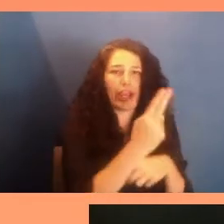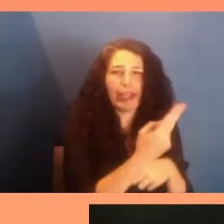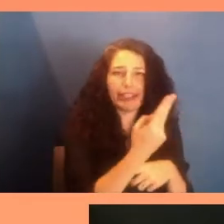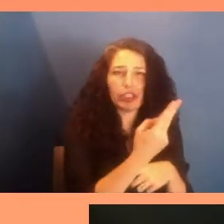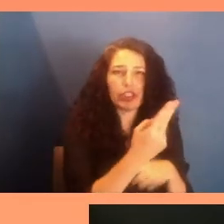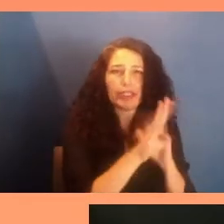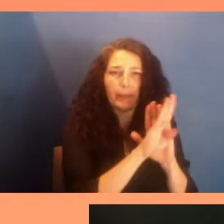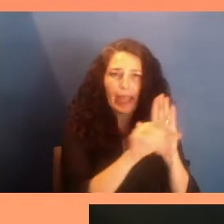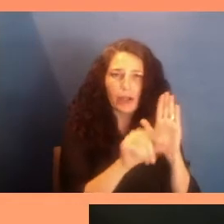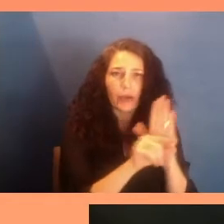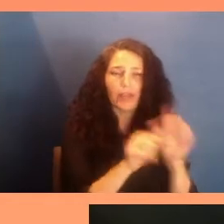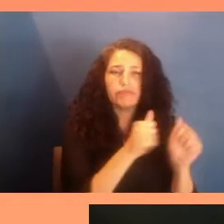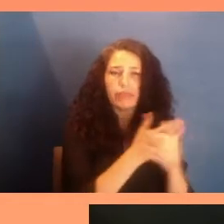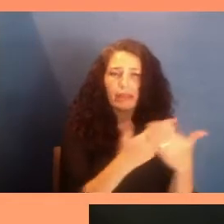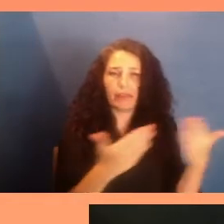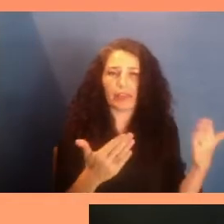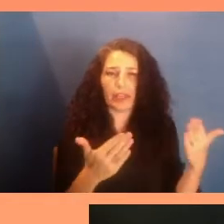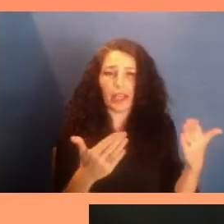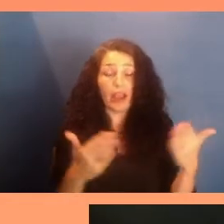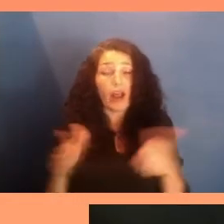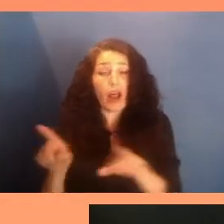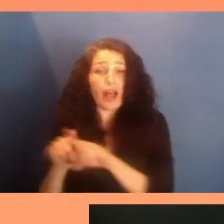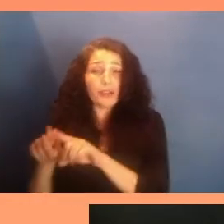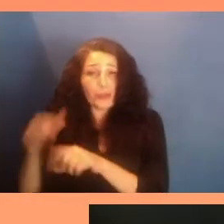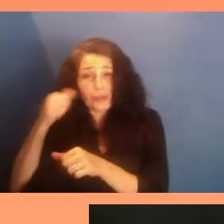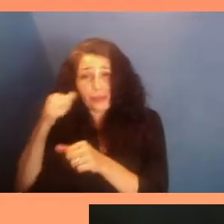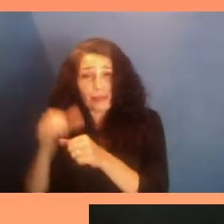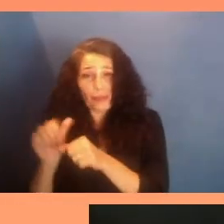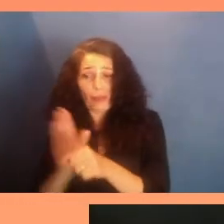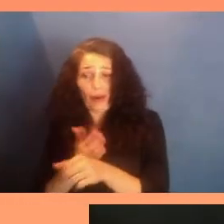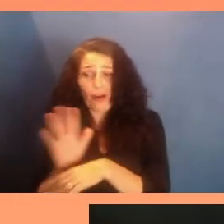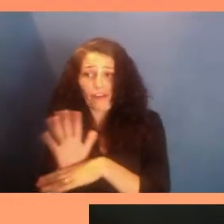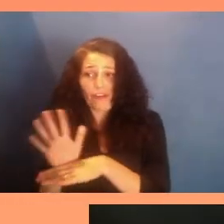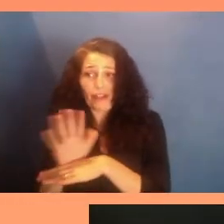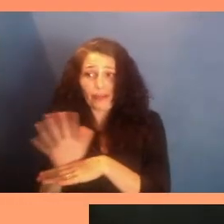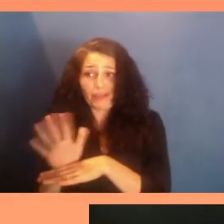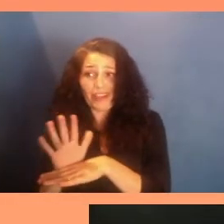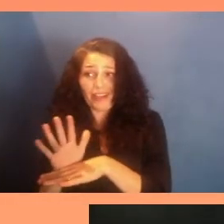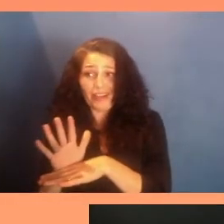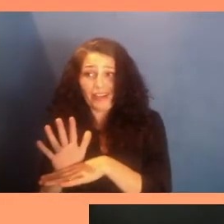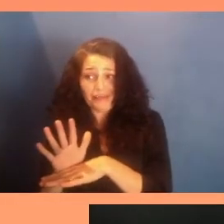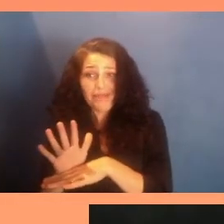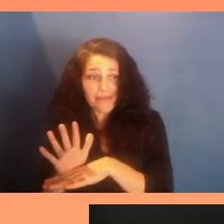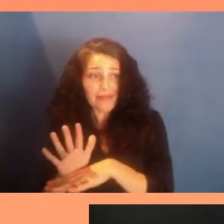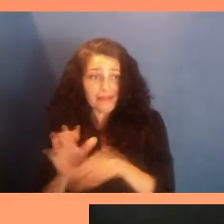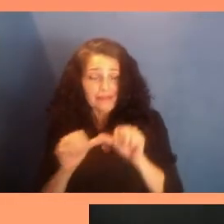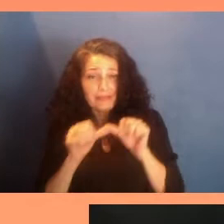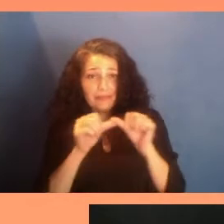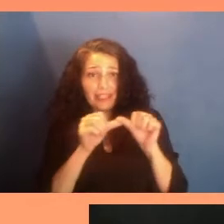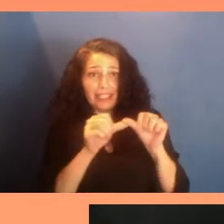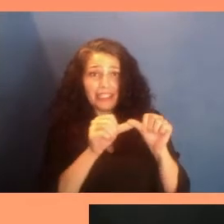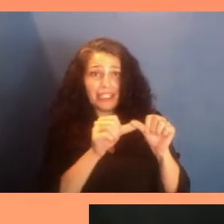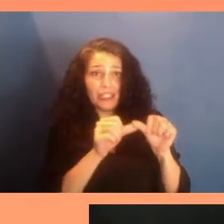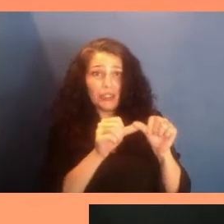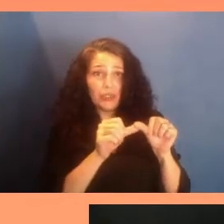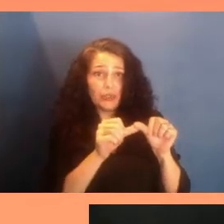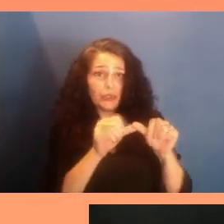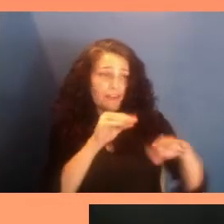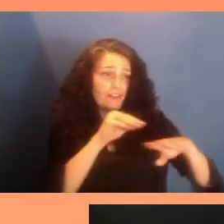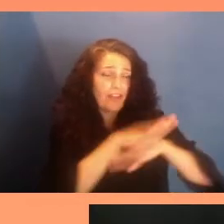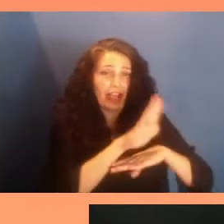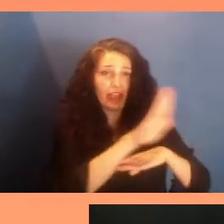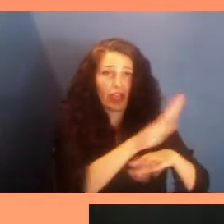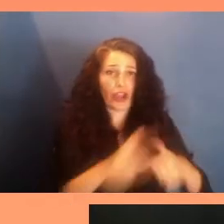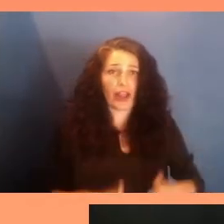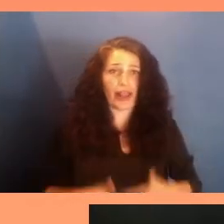from. And also the fact that our films can be a level of permanence in their lives, because these films get put out into the world and you can't go back and re-edit